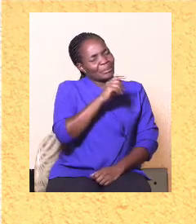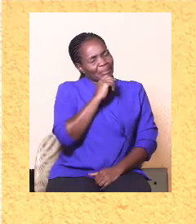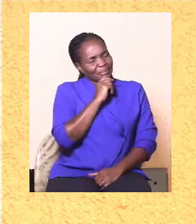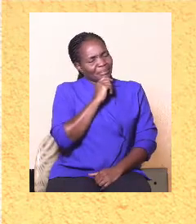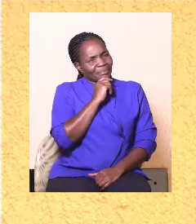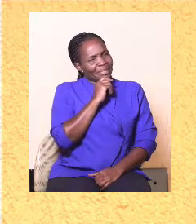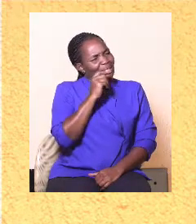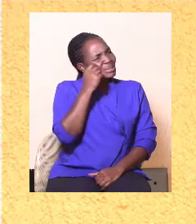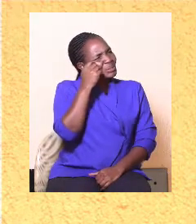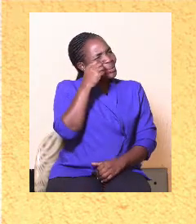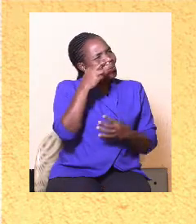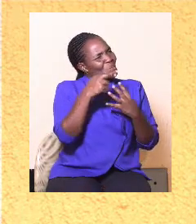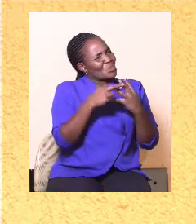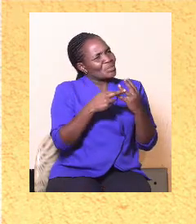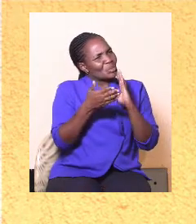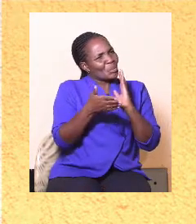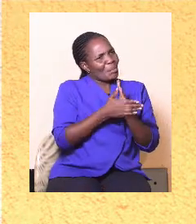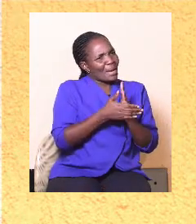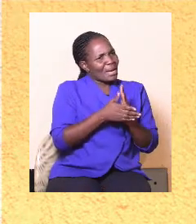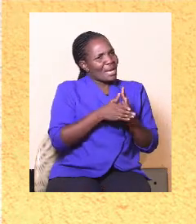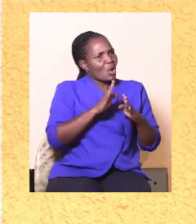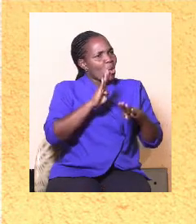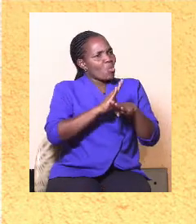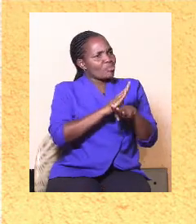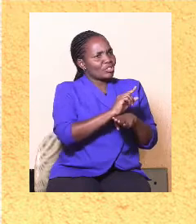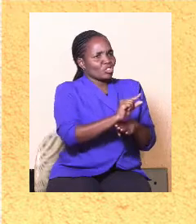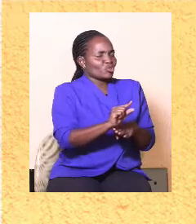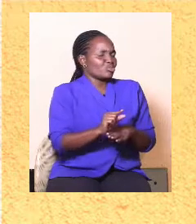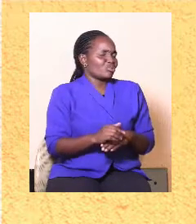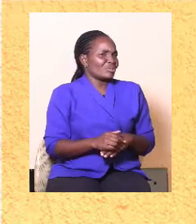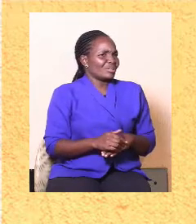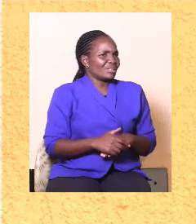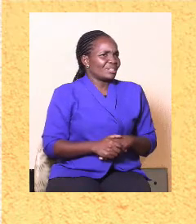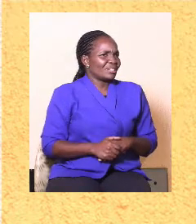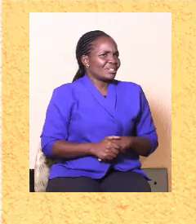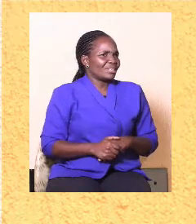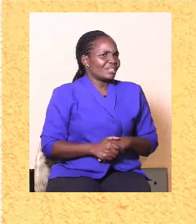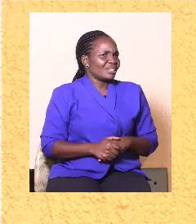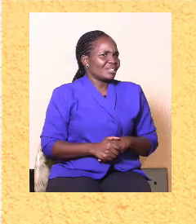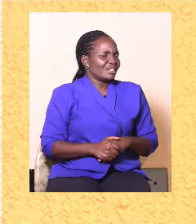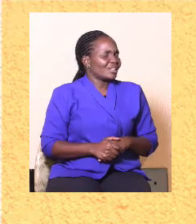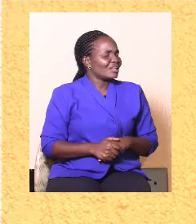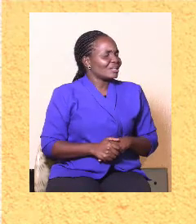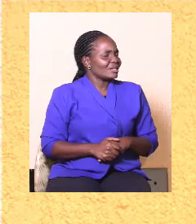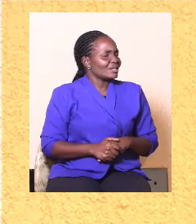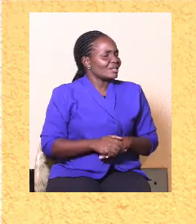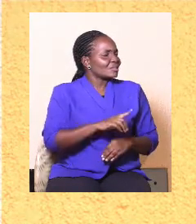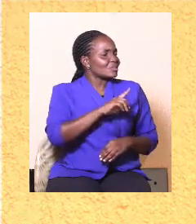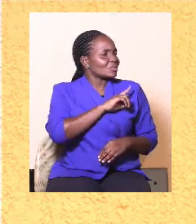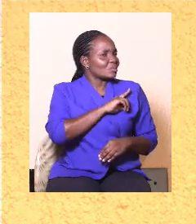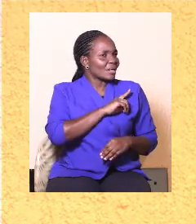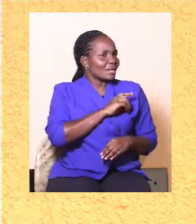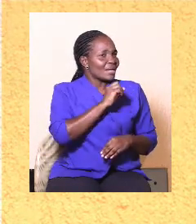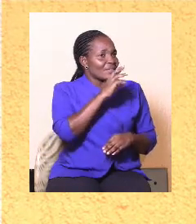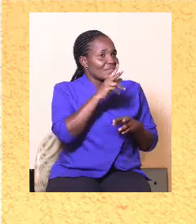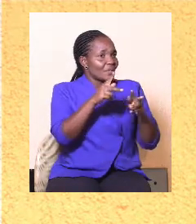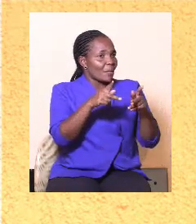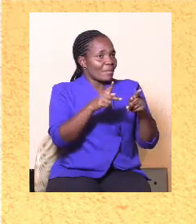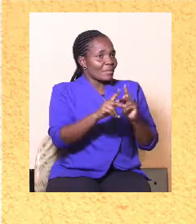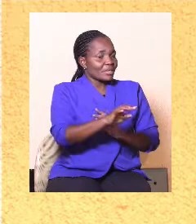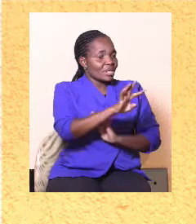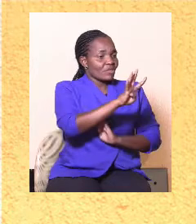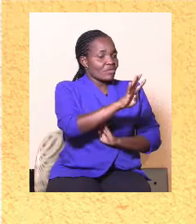especially the first produce, those who are in the broiler industry, the eggs guys? What is the rationale behind it? Because if you're allowing 400 people to